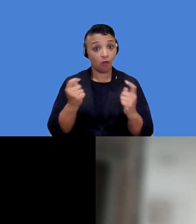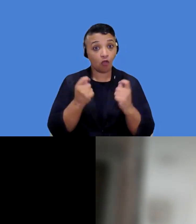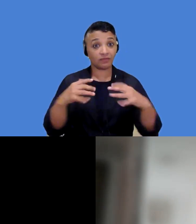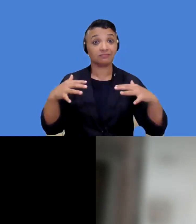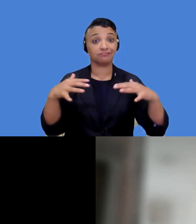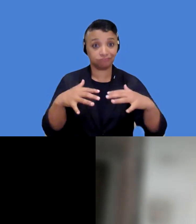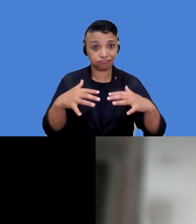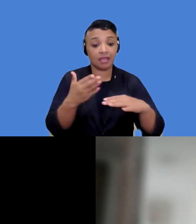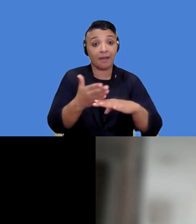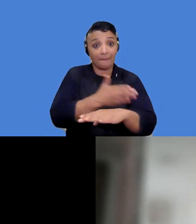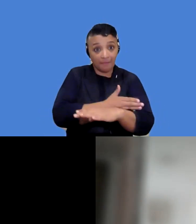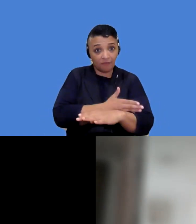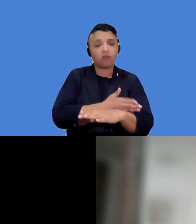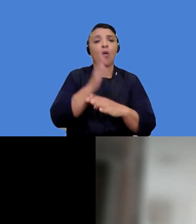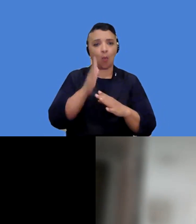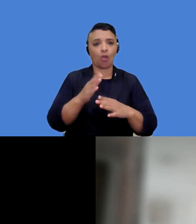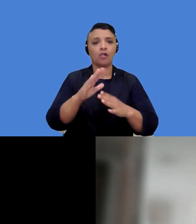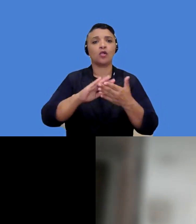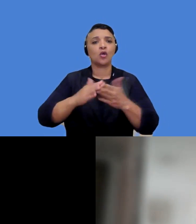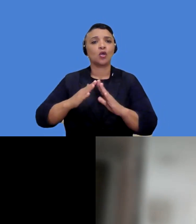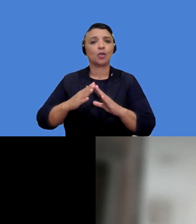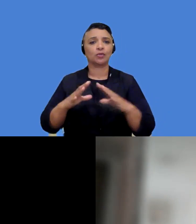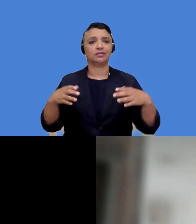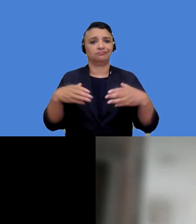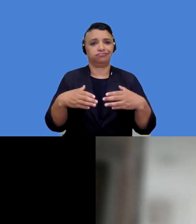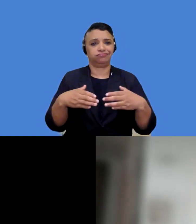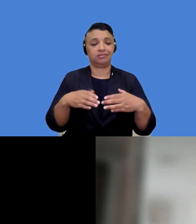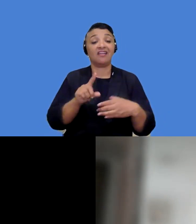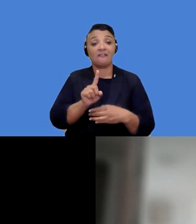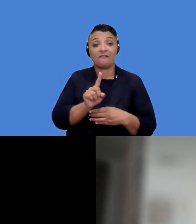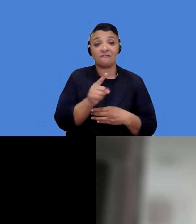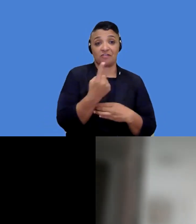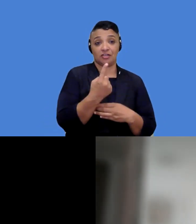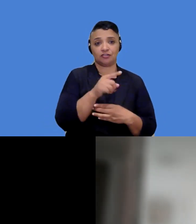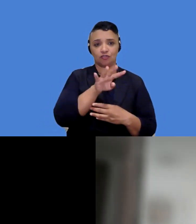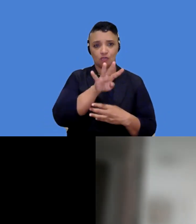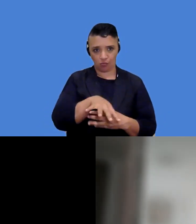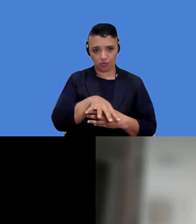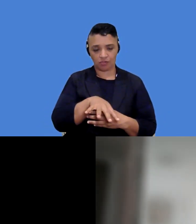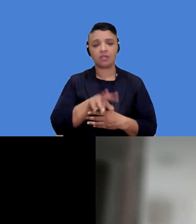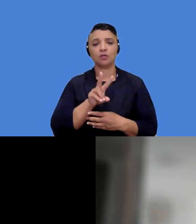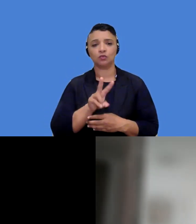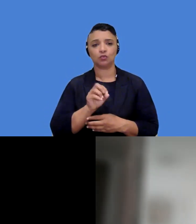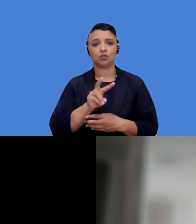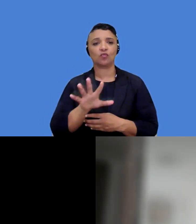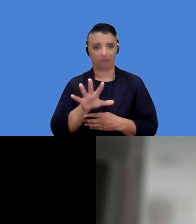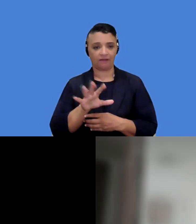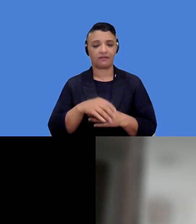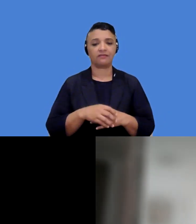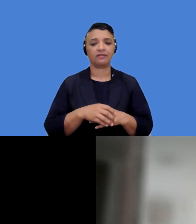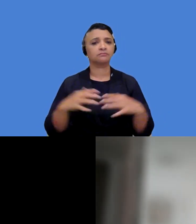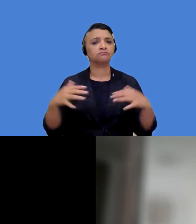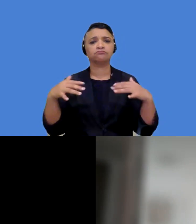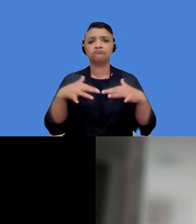to be held on April 1st, 2025. The event will be held